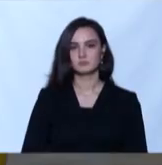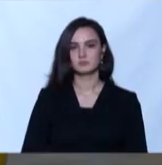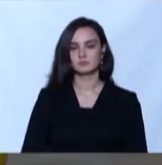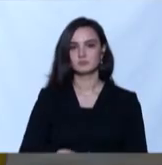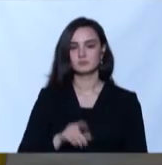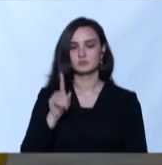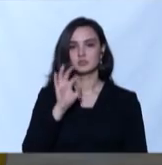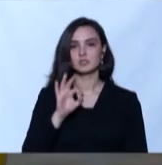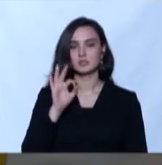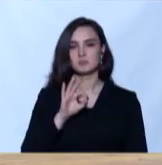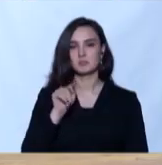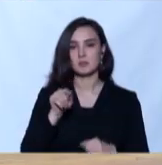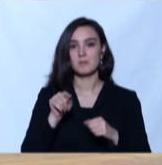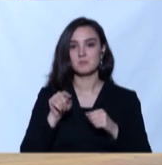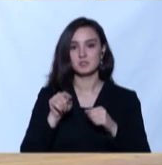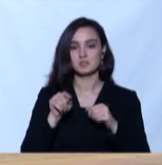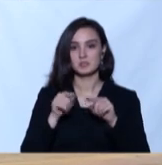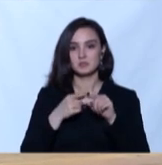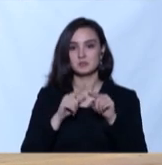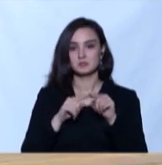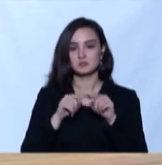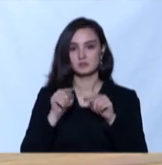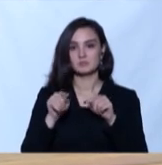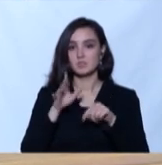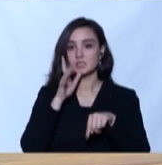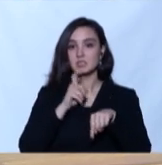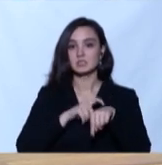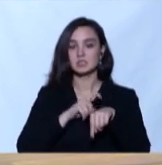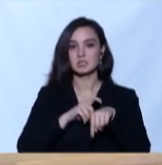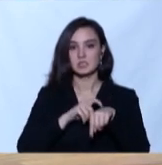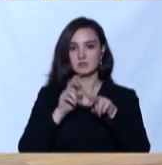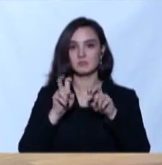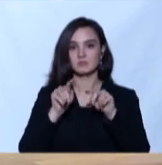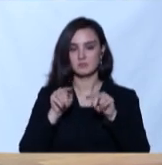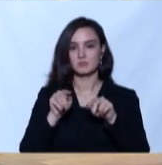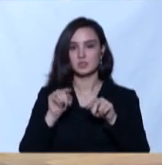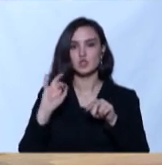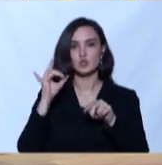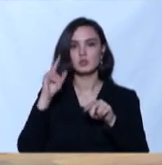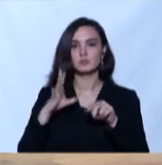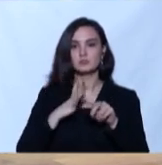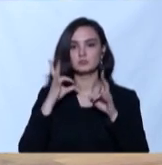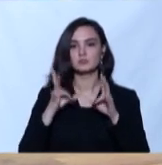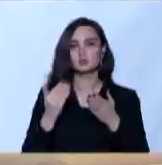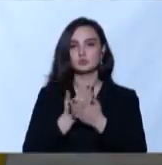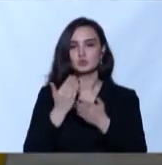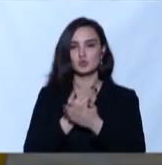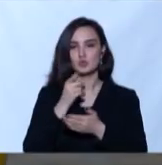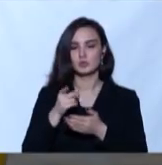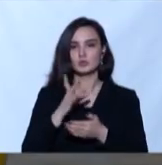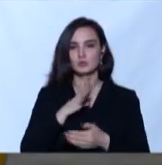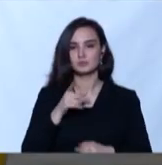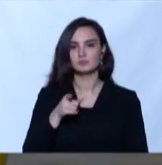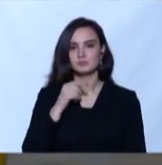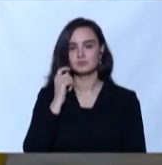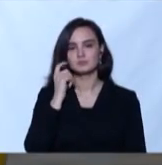What about the setting of this story? The setting is the time or place a story takes place. This story takes